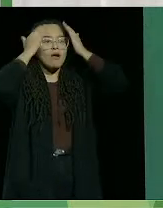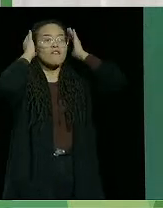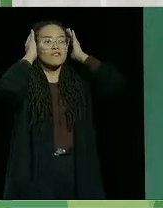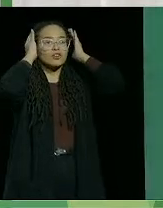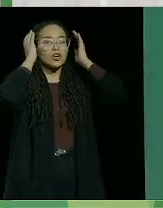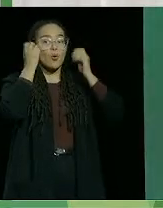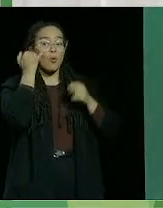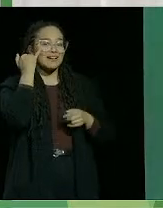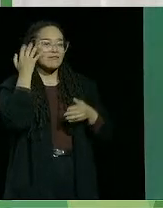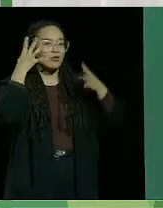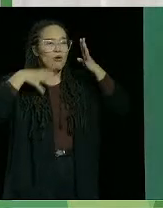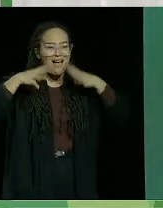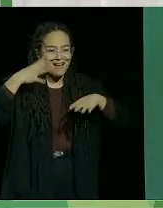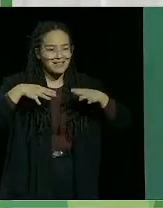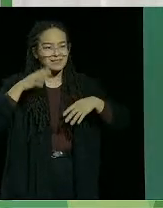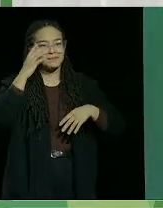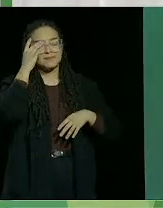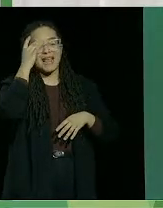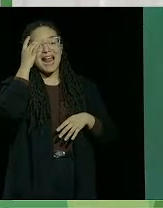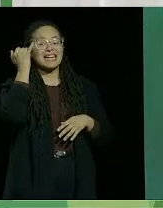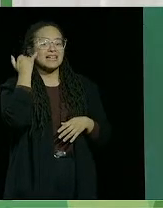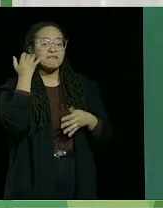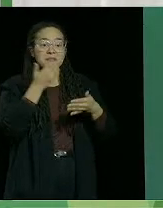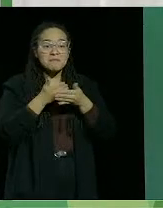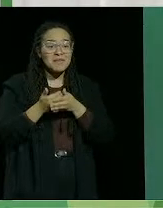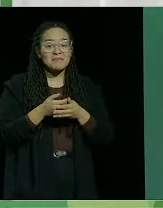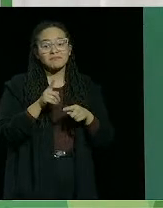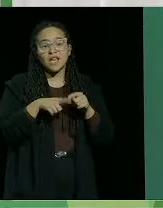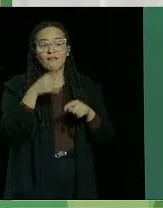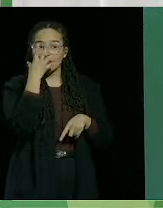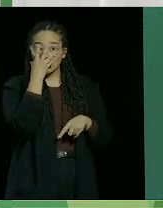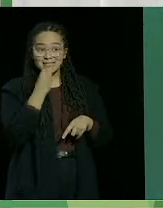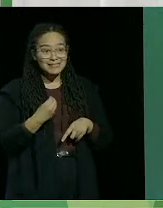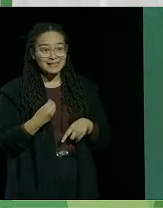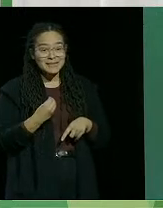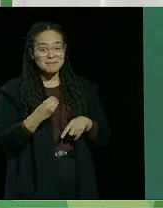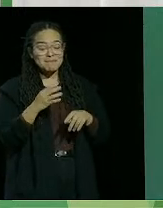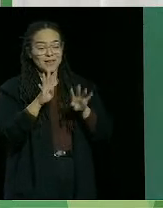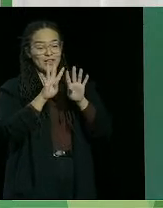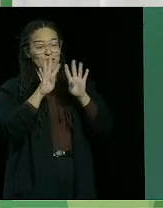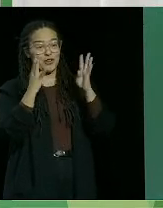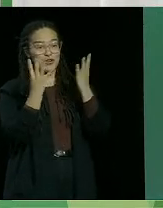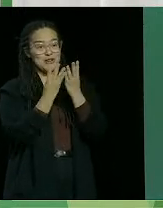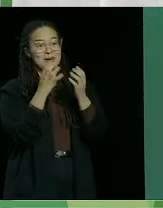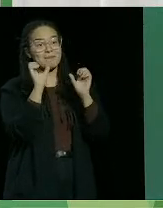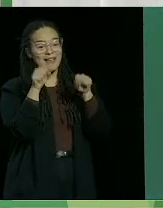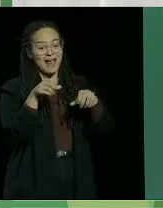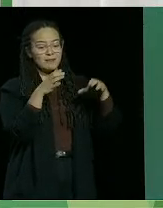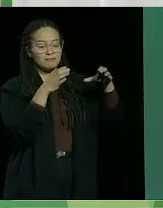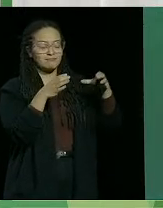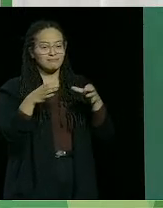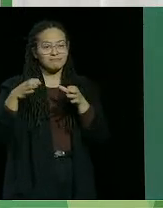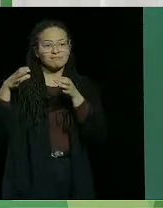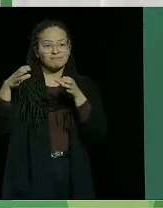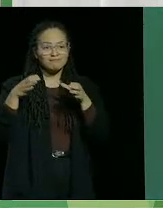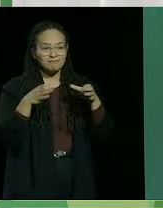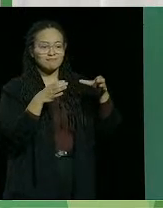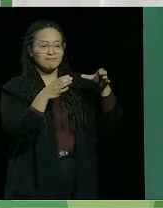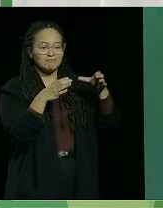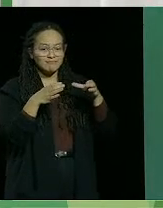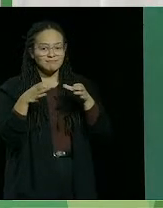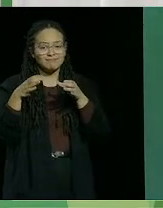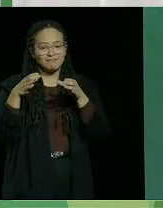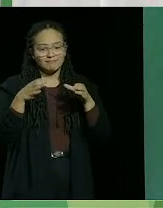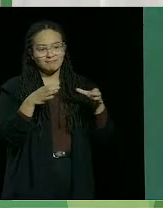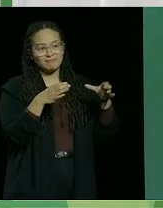is detected. And should your little one have trouble falling asleep, the crib can automatically engage a gentle